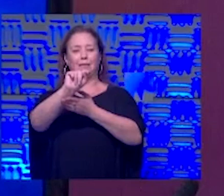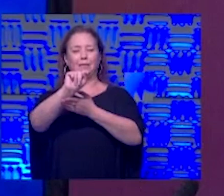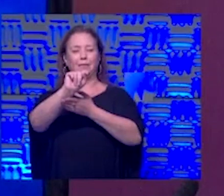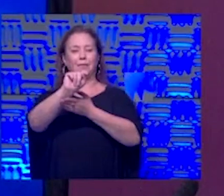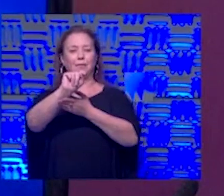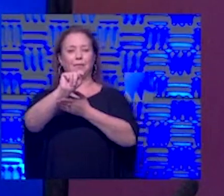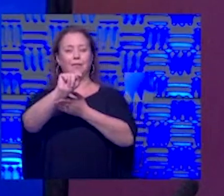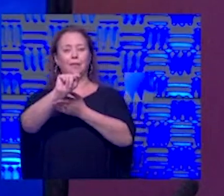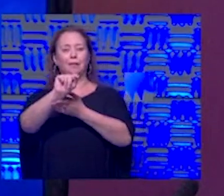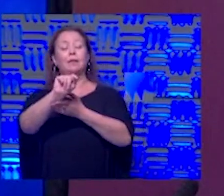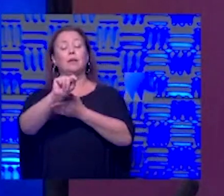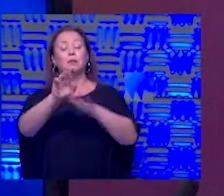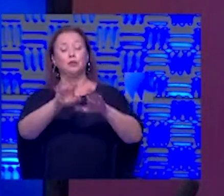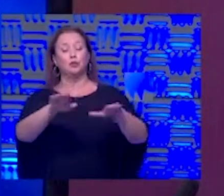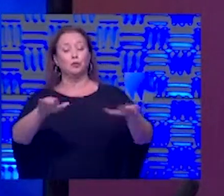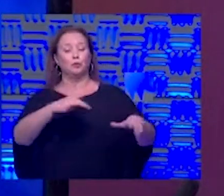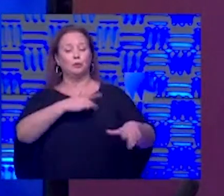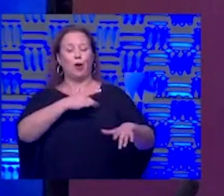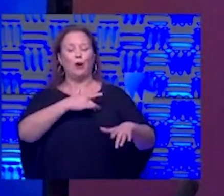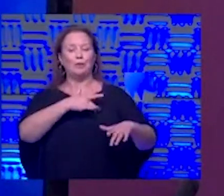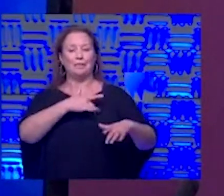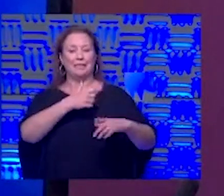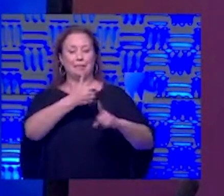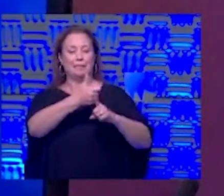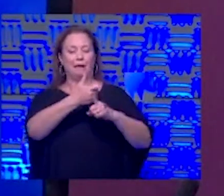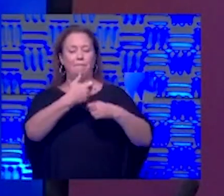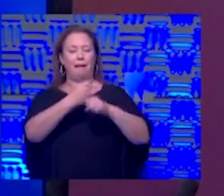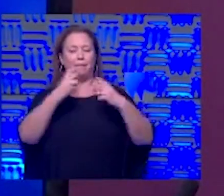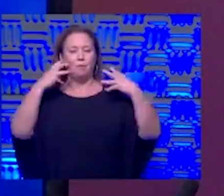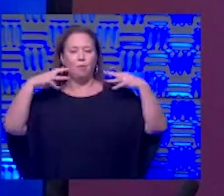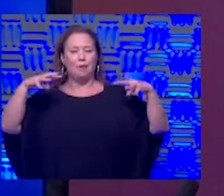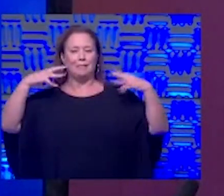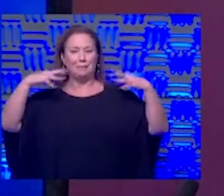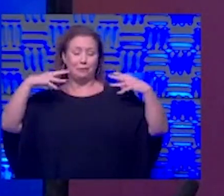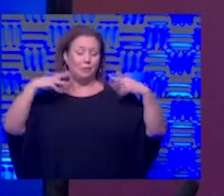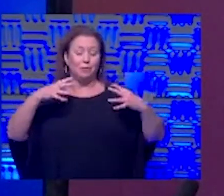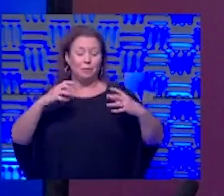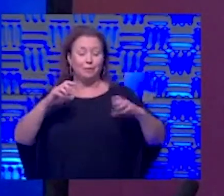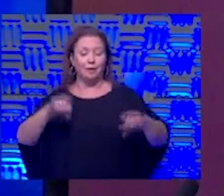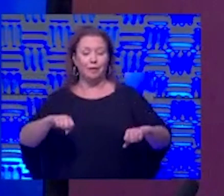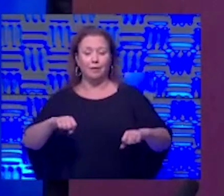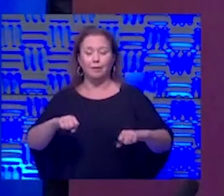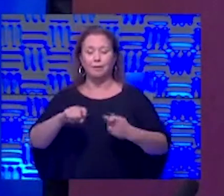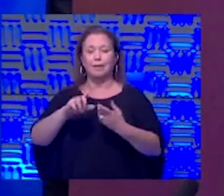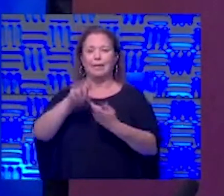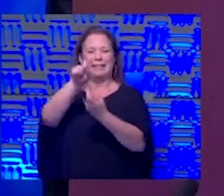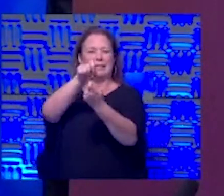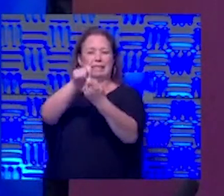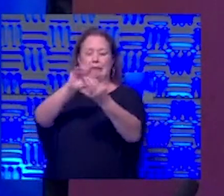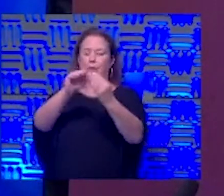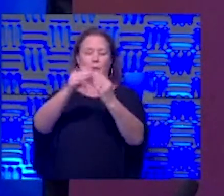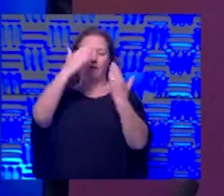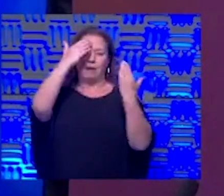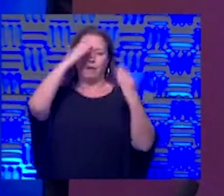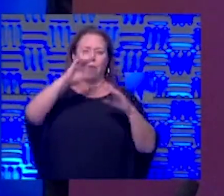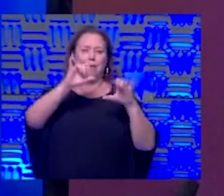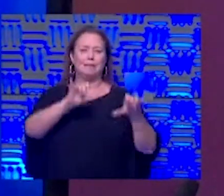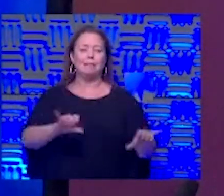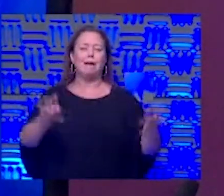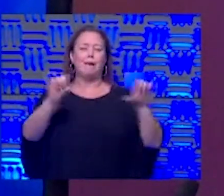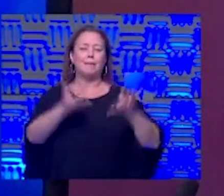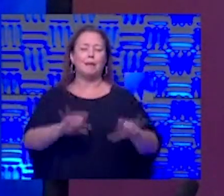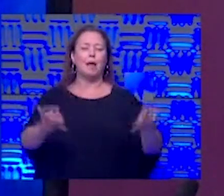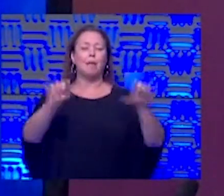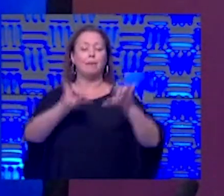children's hearts make lots of noises. And I don't know exact number, but it's very common